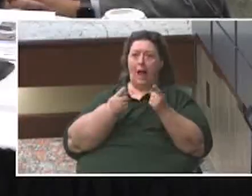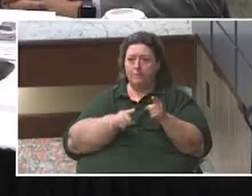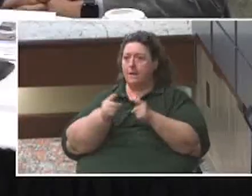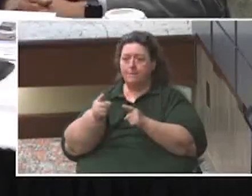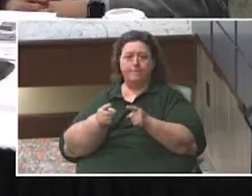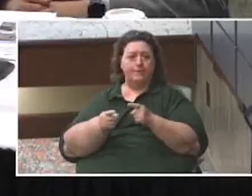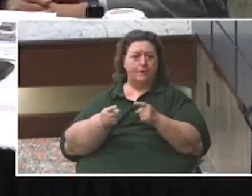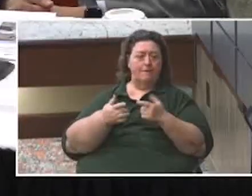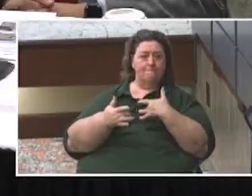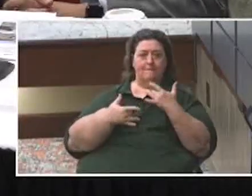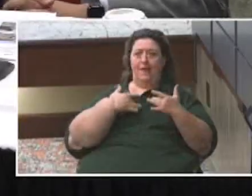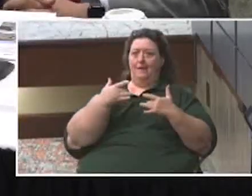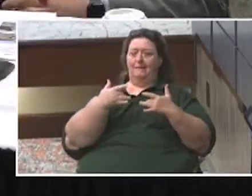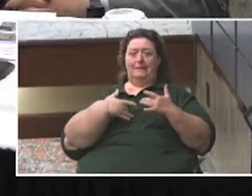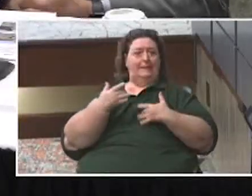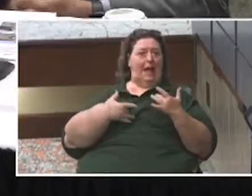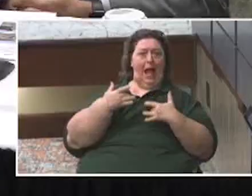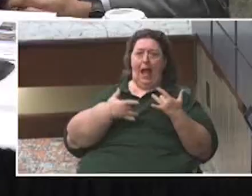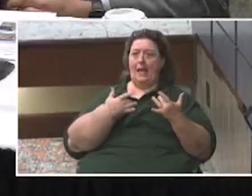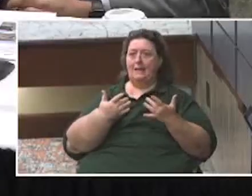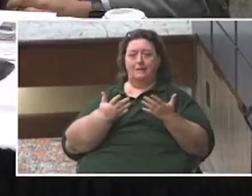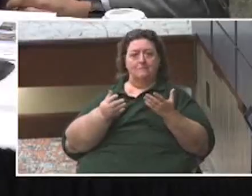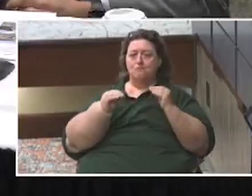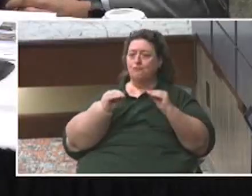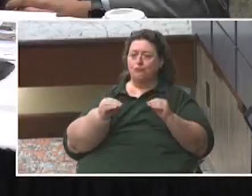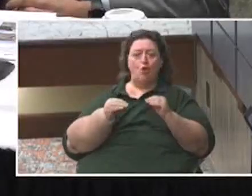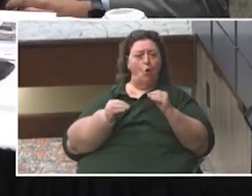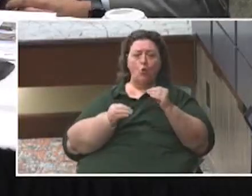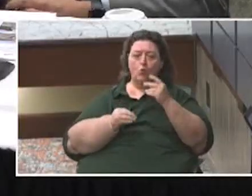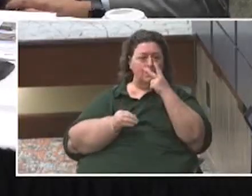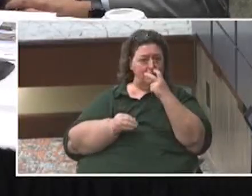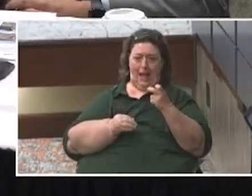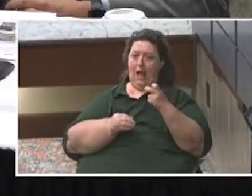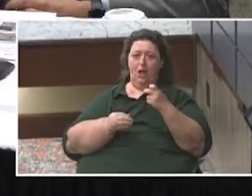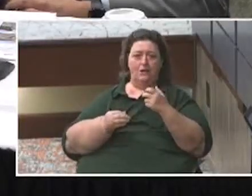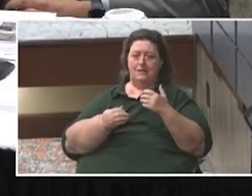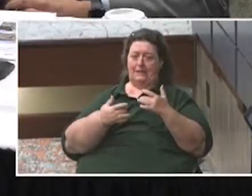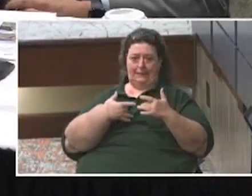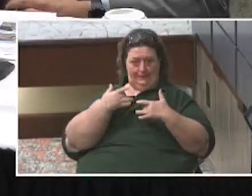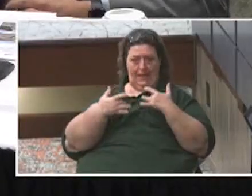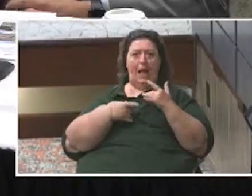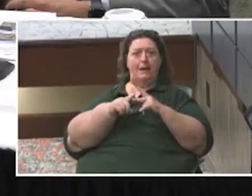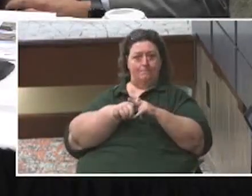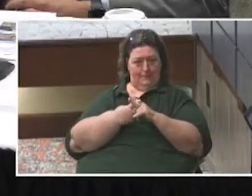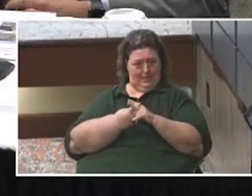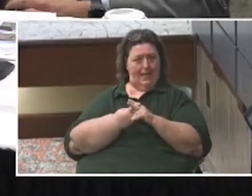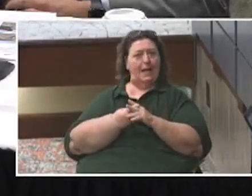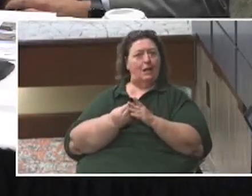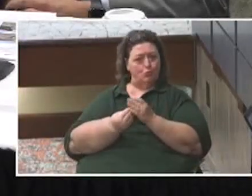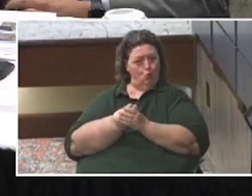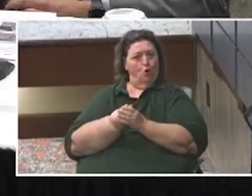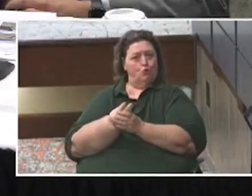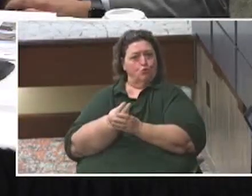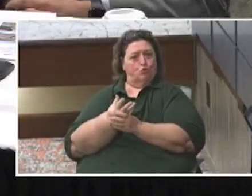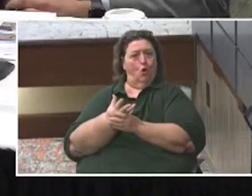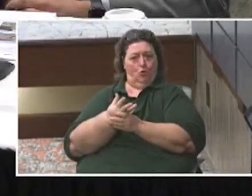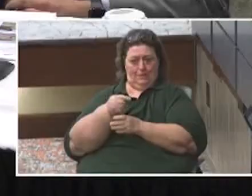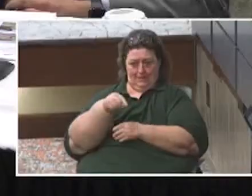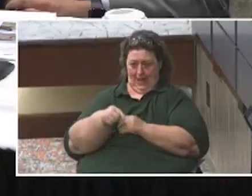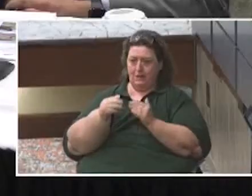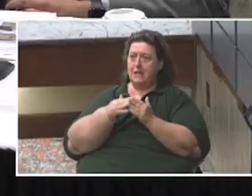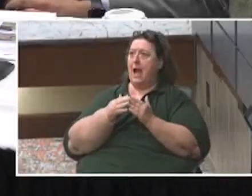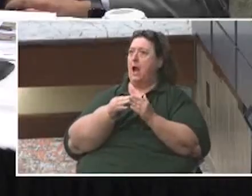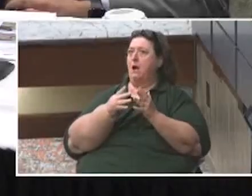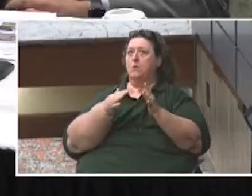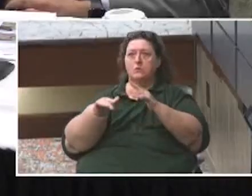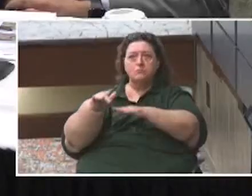you feel the excitement. And there is no doubt that there is that excitement starting to build in an area of town where there is a lot of dirt moving